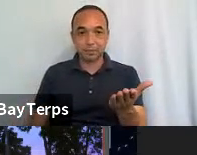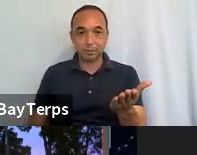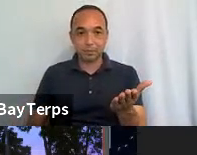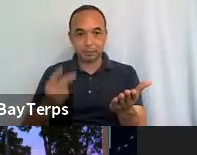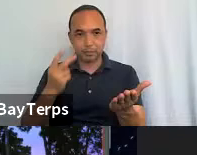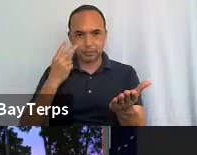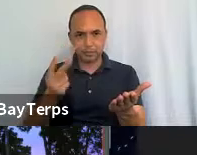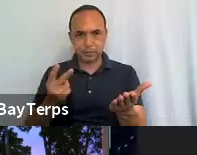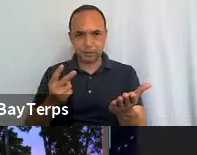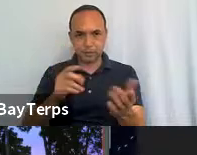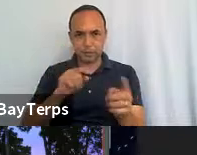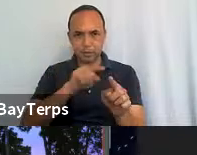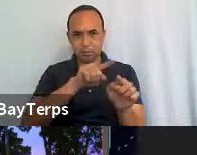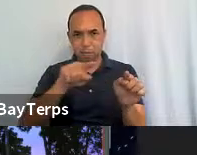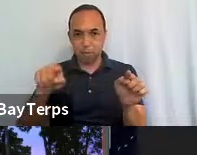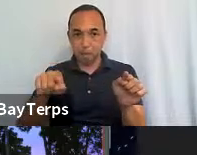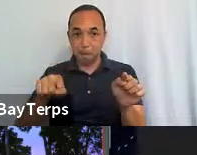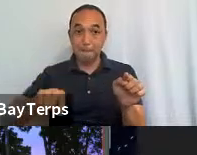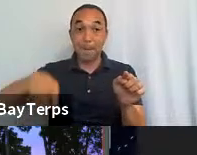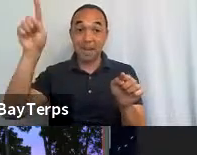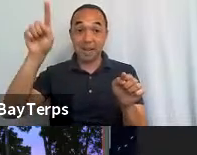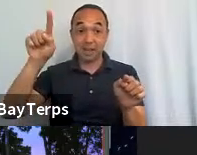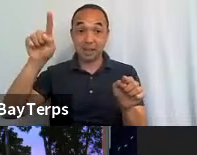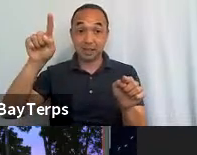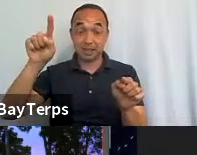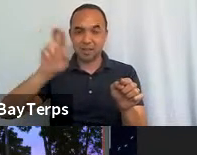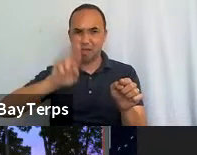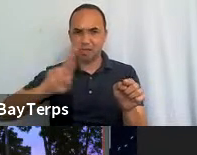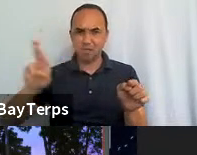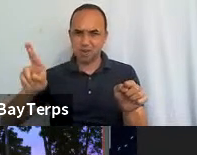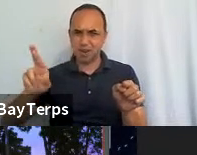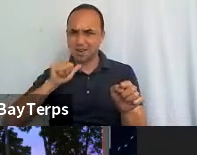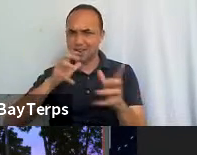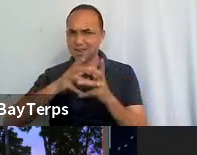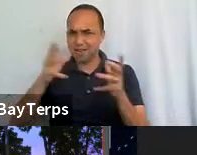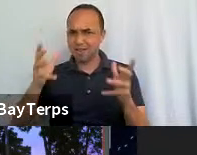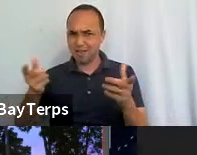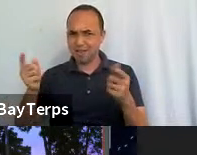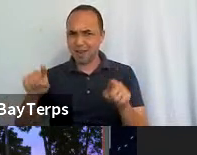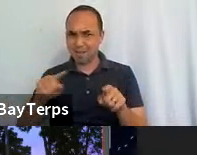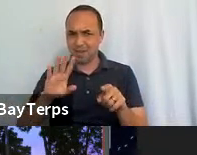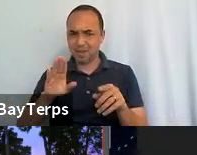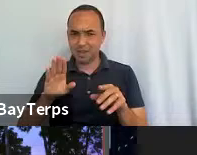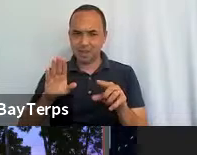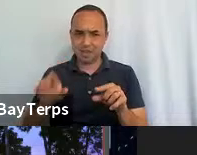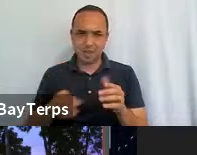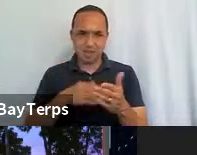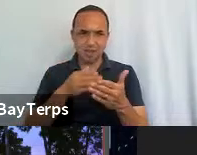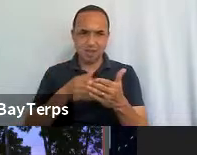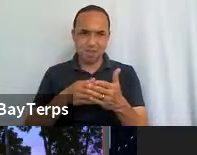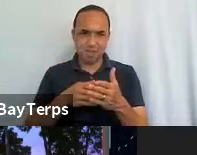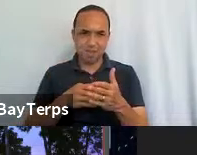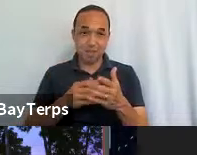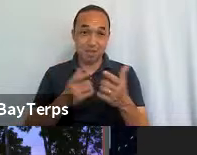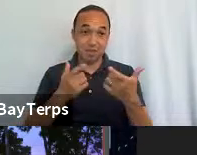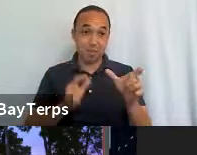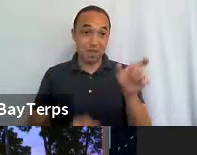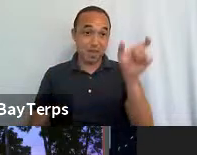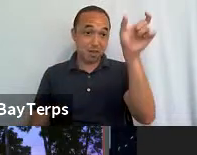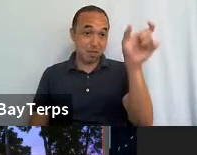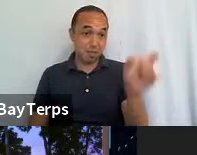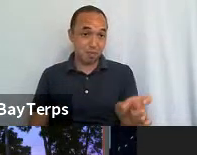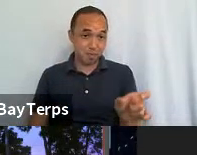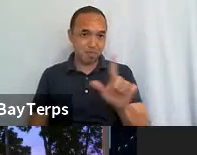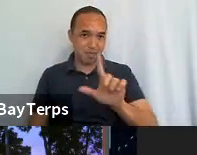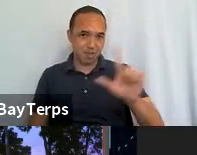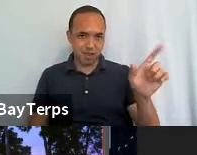a spike over here on the right, not very much going on in the middle, and then a huge cluster at the